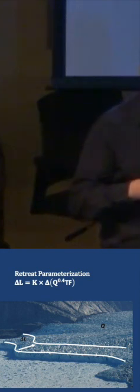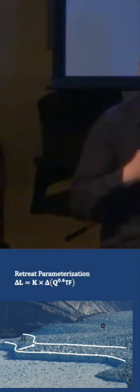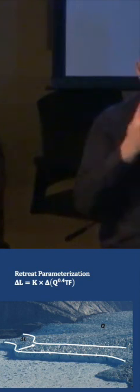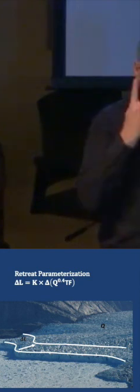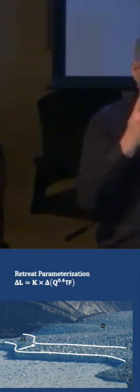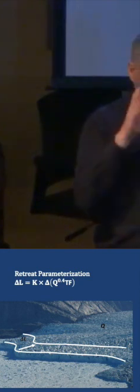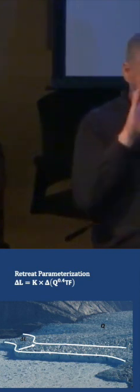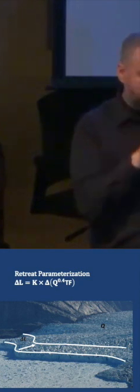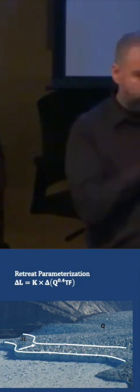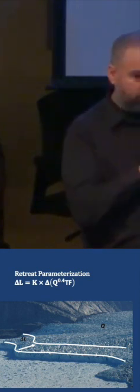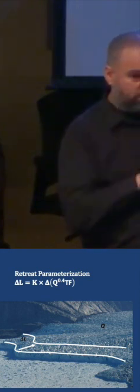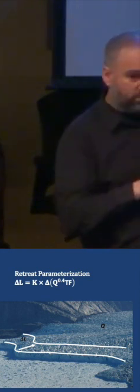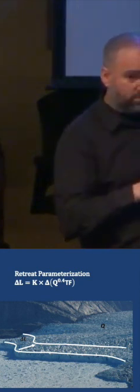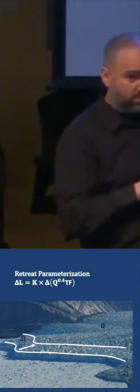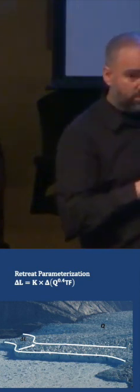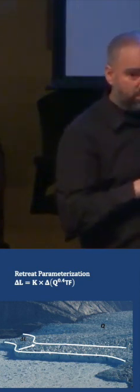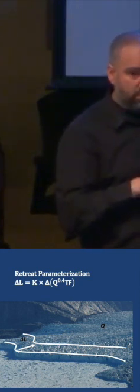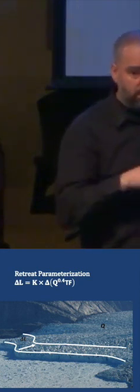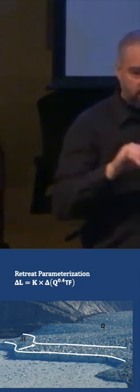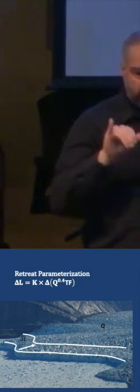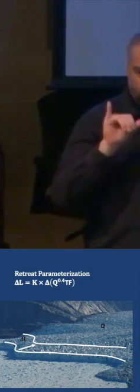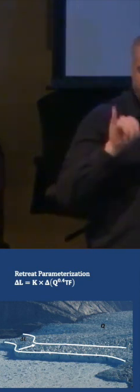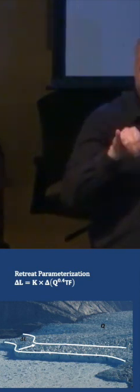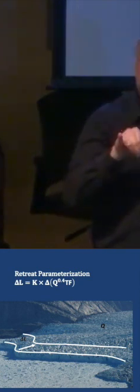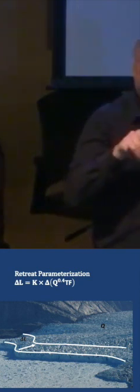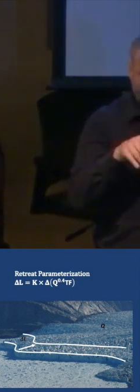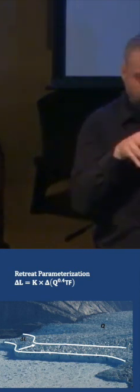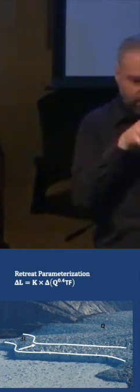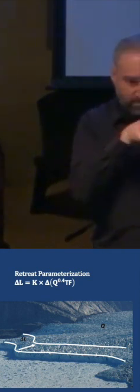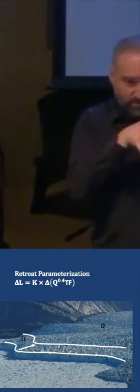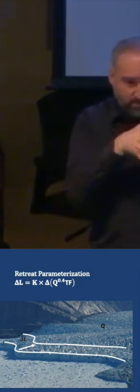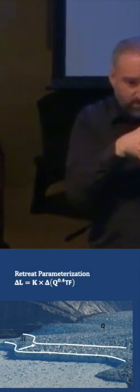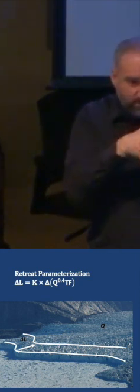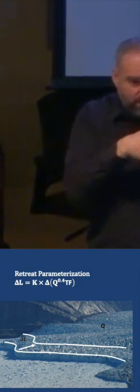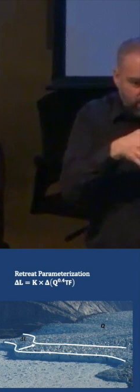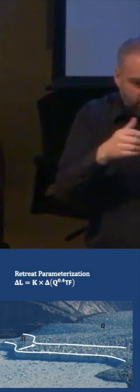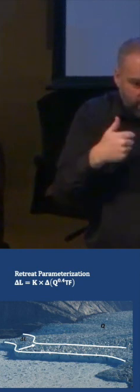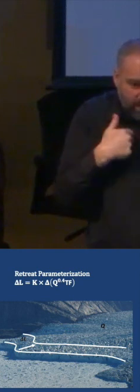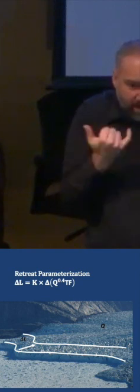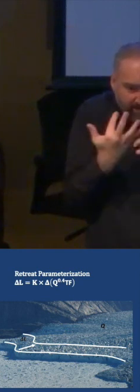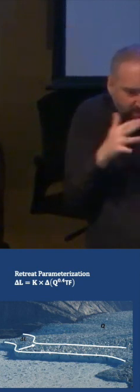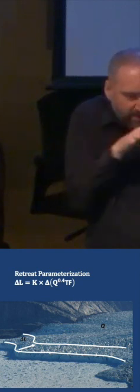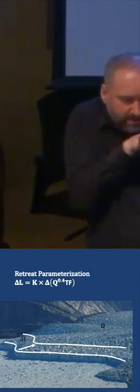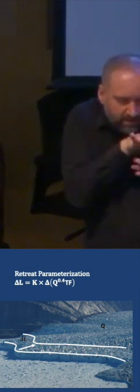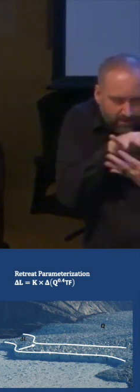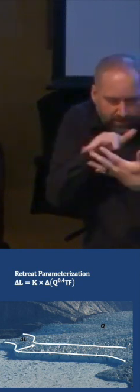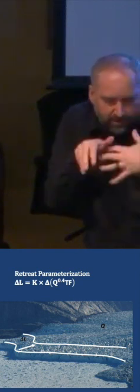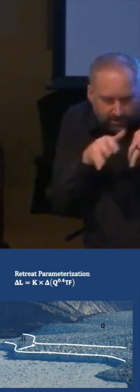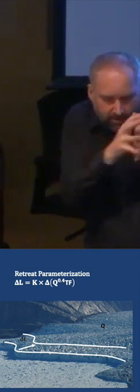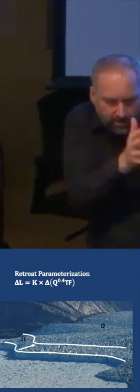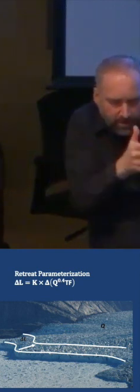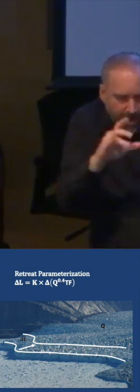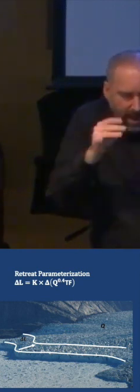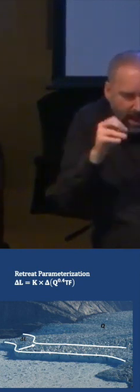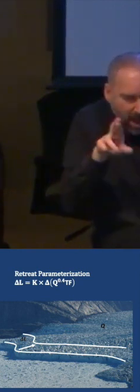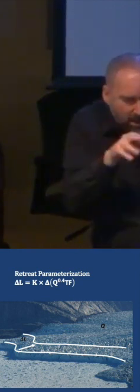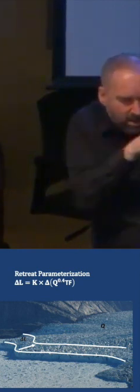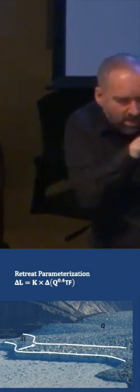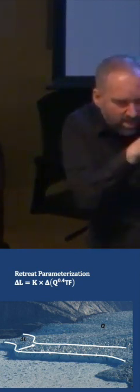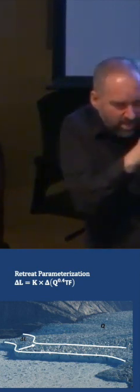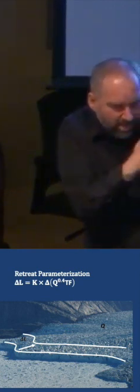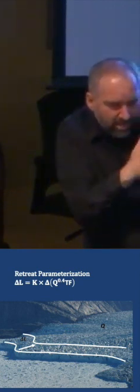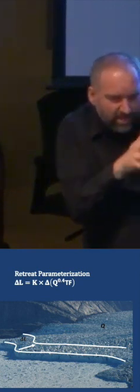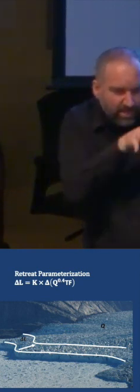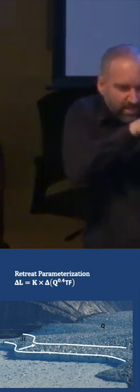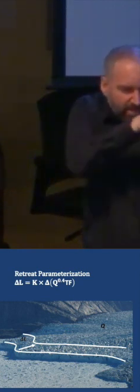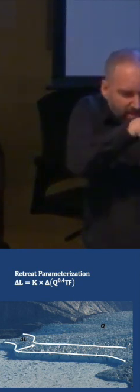a set of physical laws that take what we've learned from the field, that melting matters, that melting is